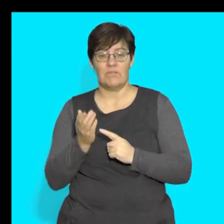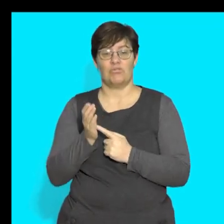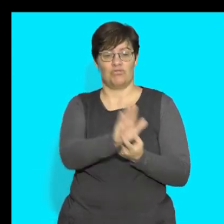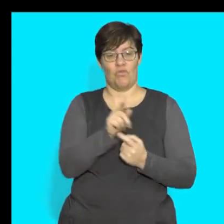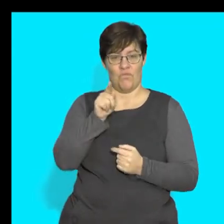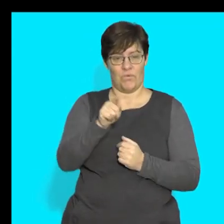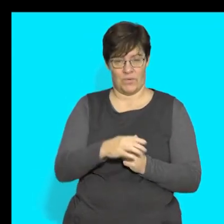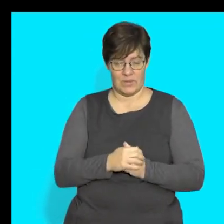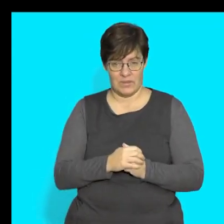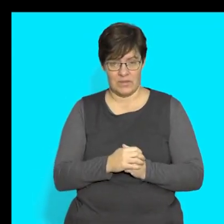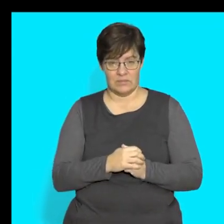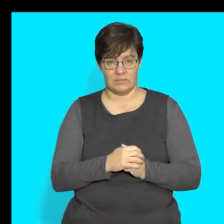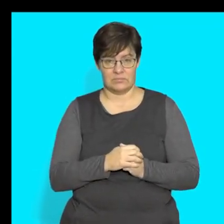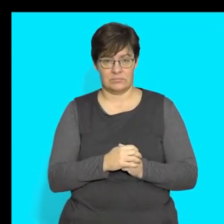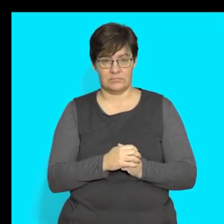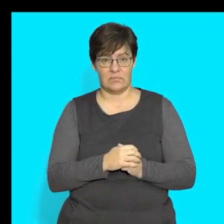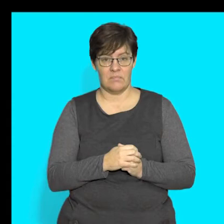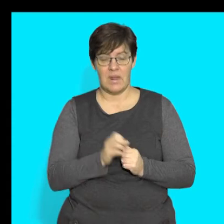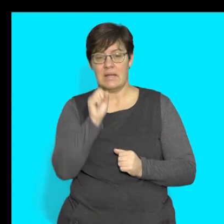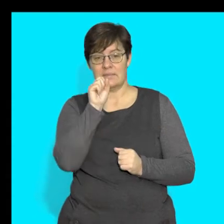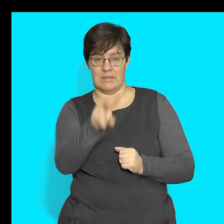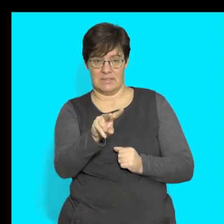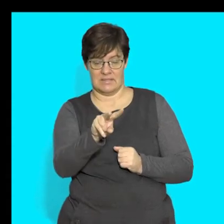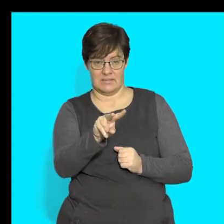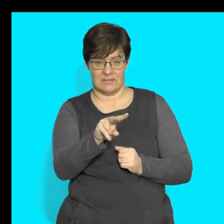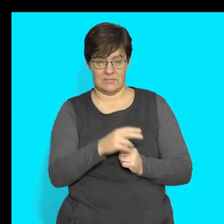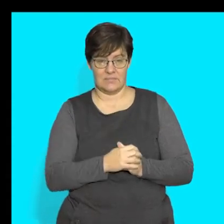is illustrated over here. It's the split